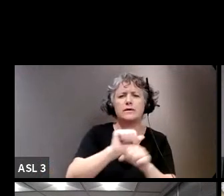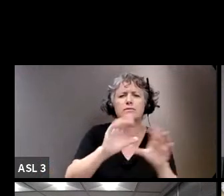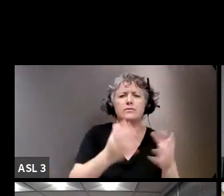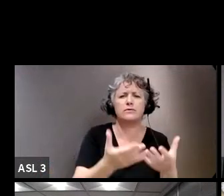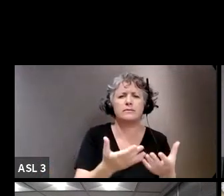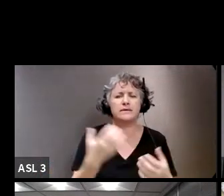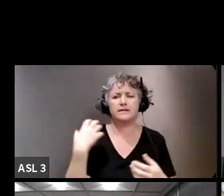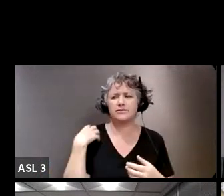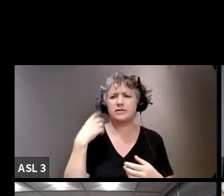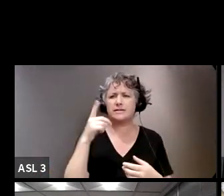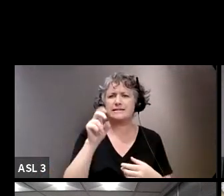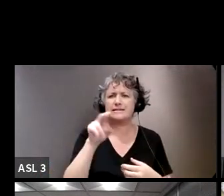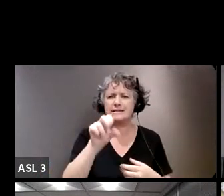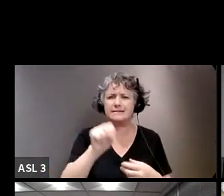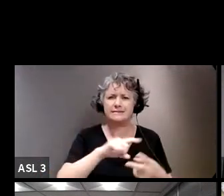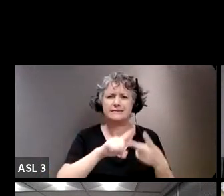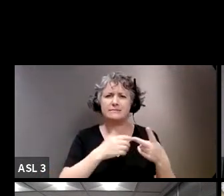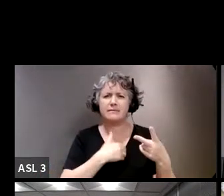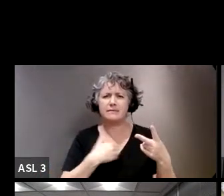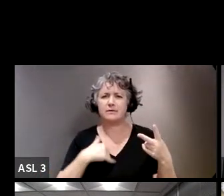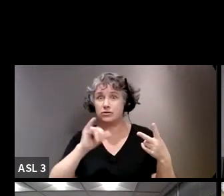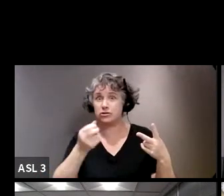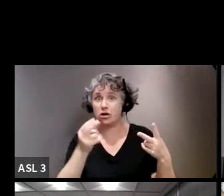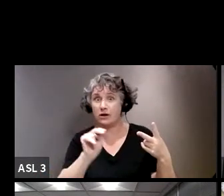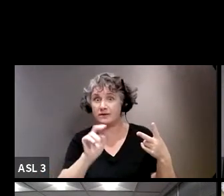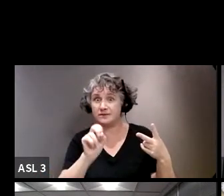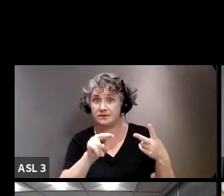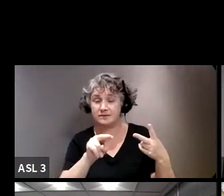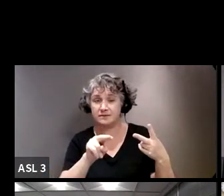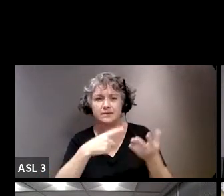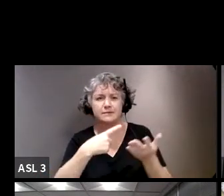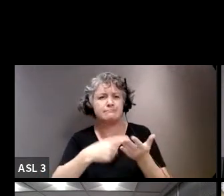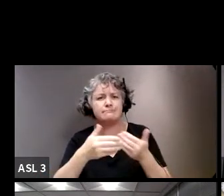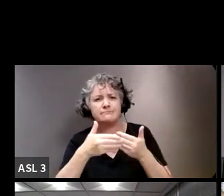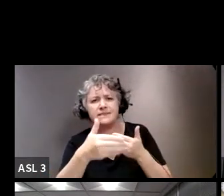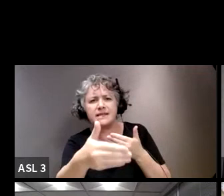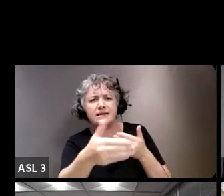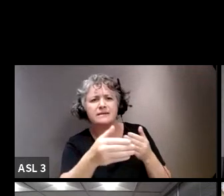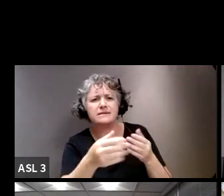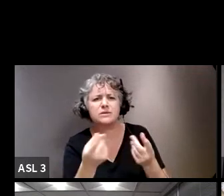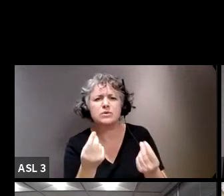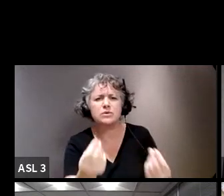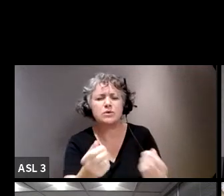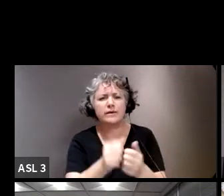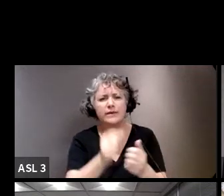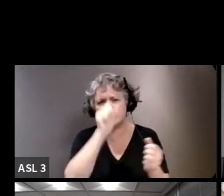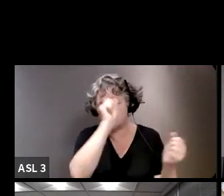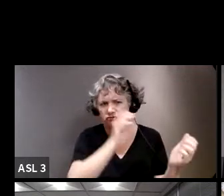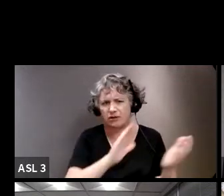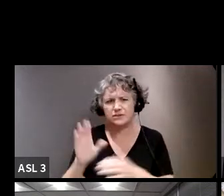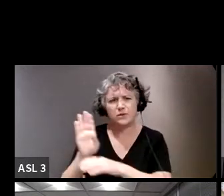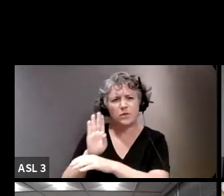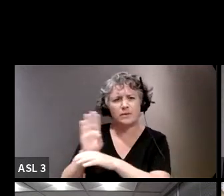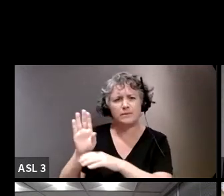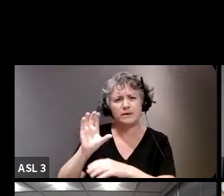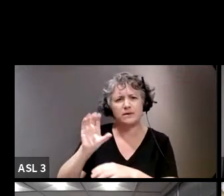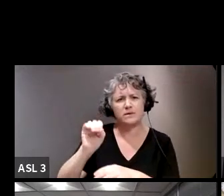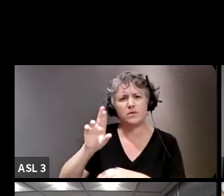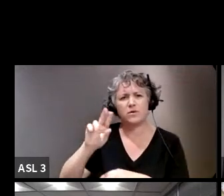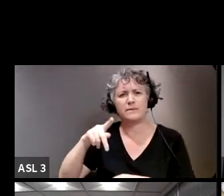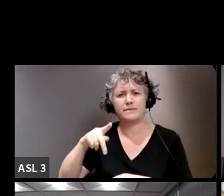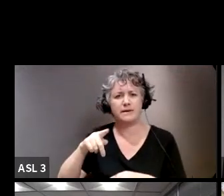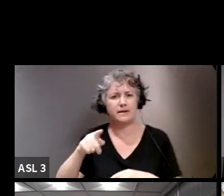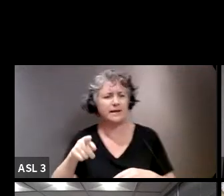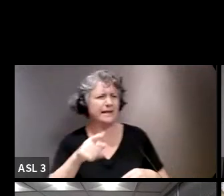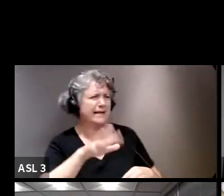johnson and we'll be discussing the next steps with strategy court and can you just refresh my memory on when we can expect